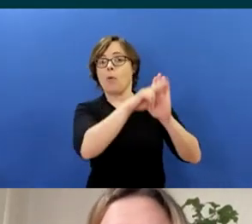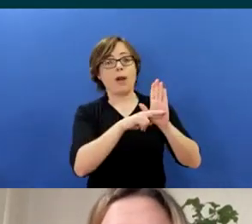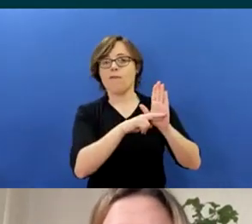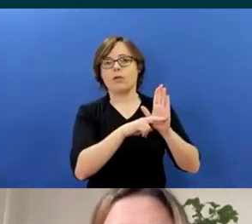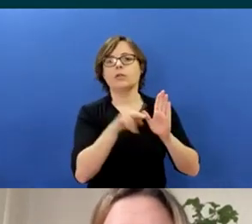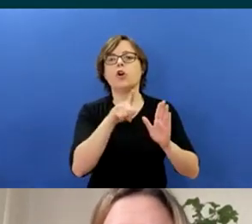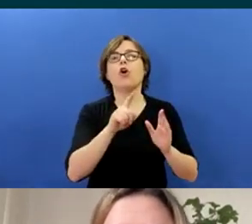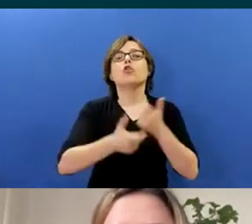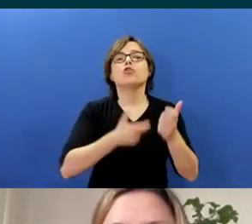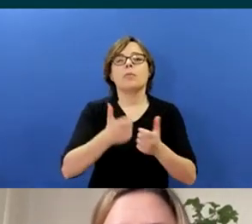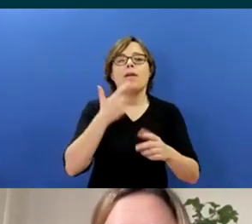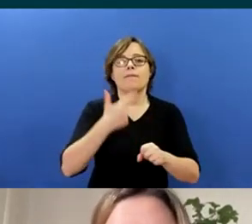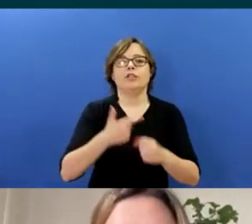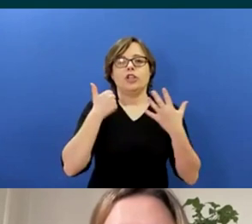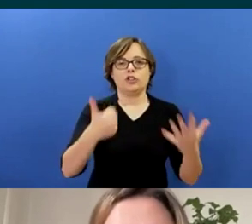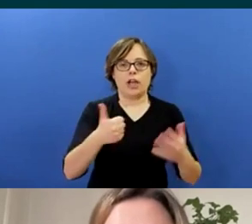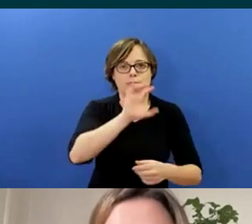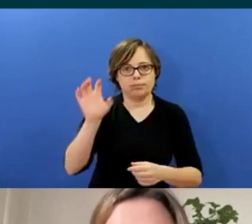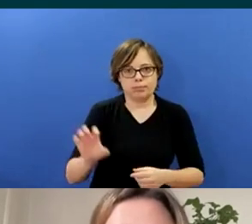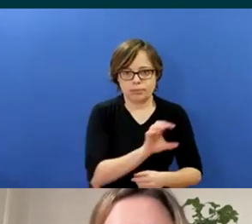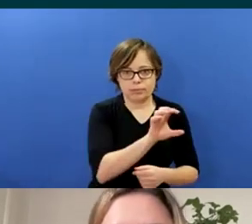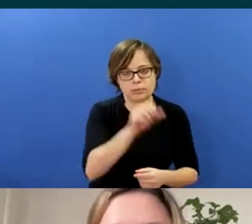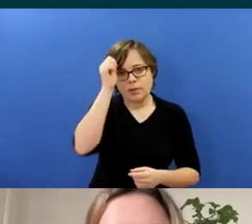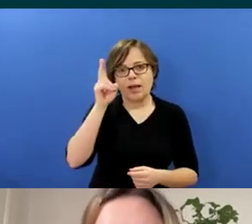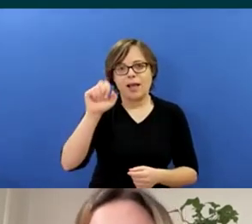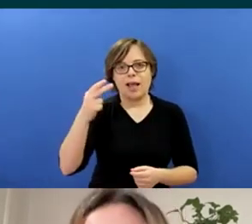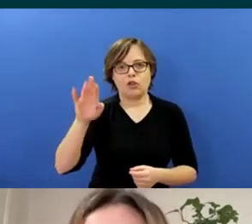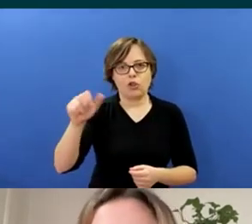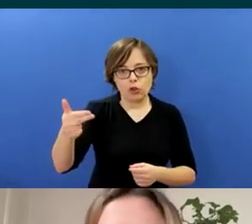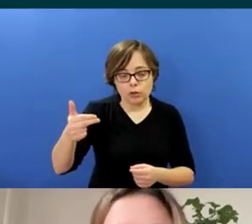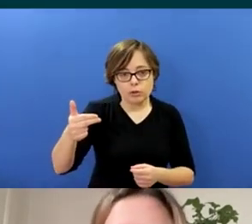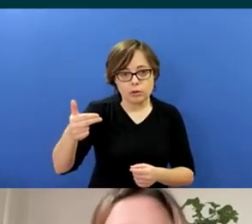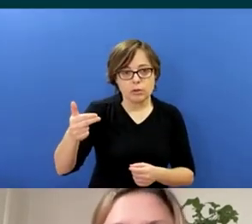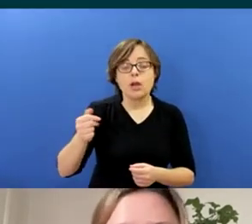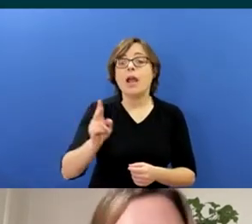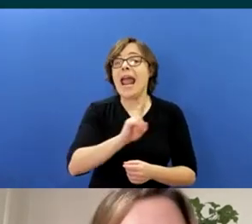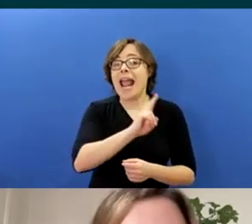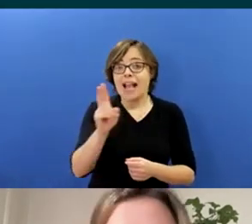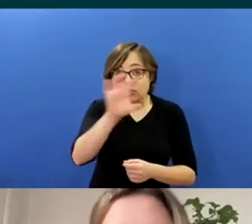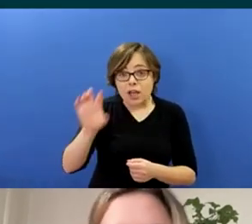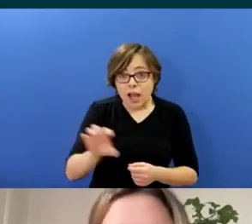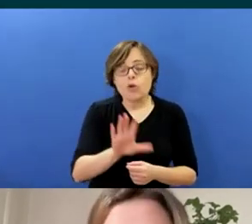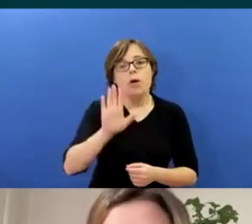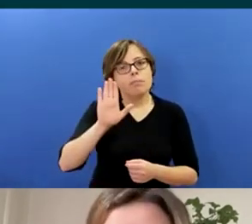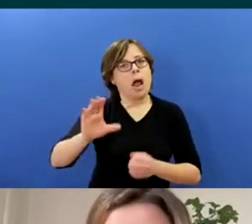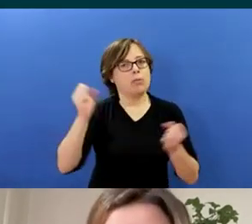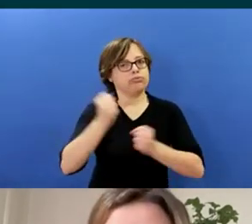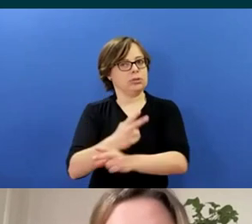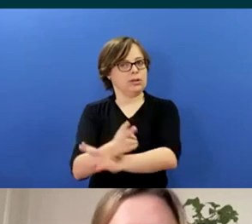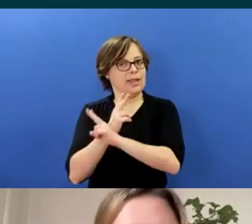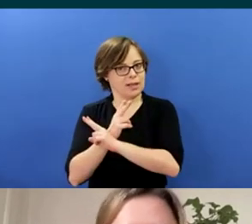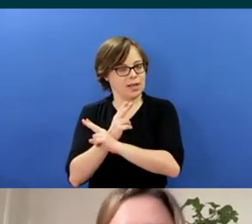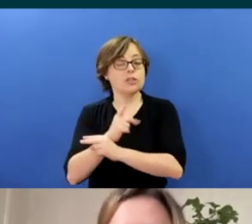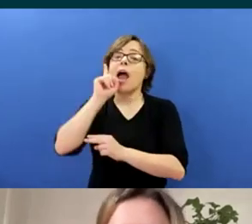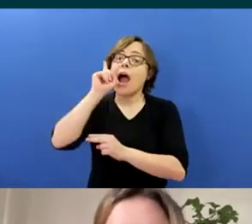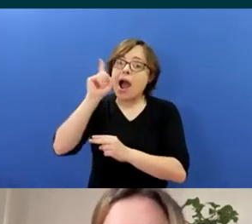where each of them retains a high level of autonomy, but cooperates on national issues like defense and foreign policy. You